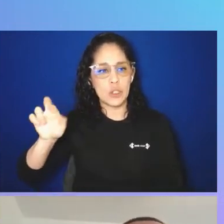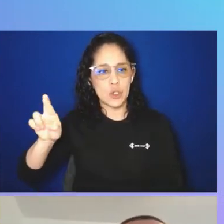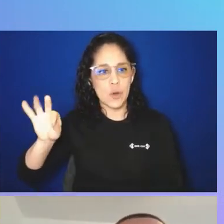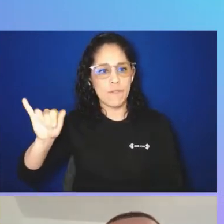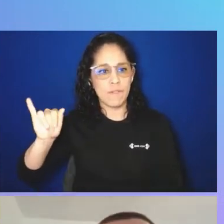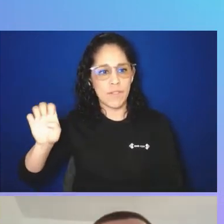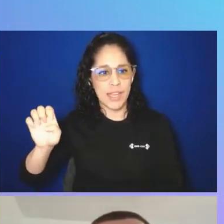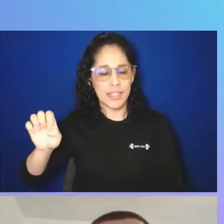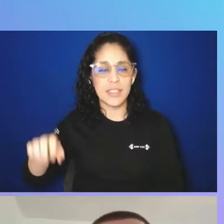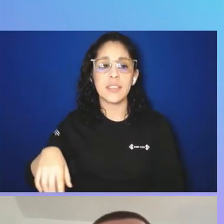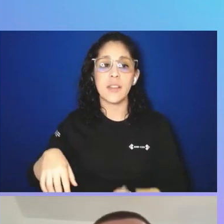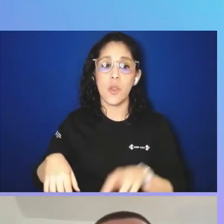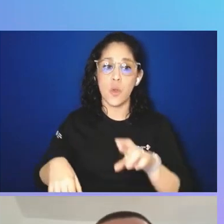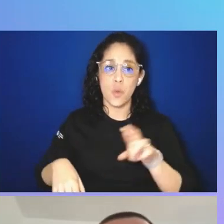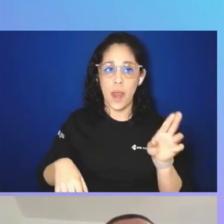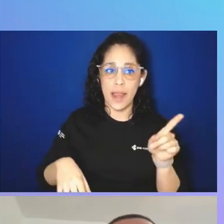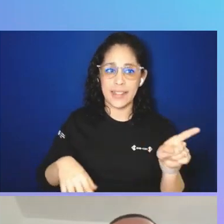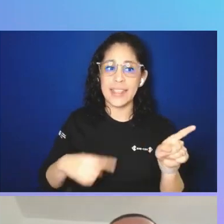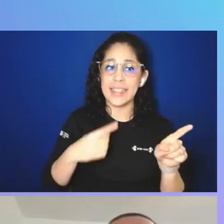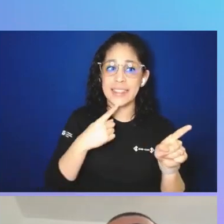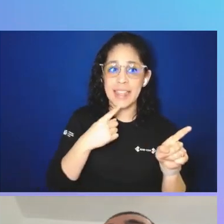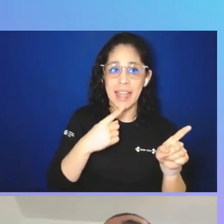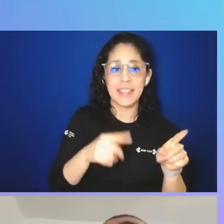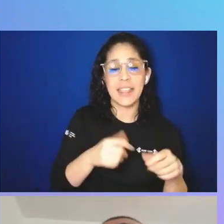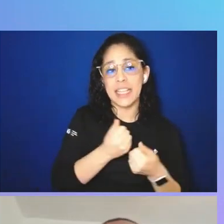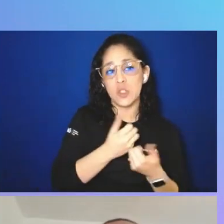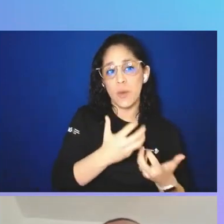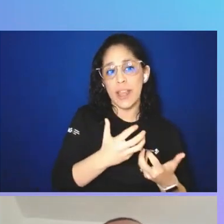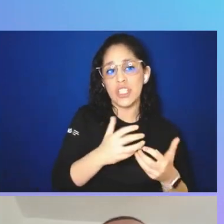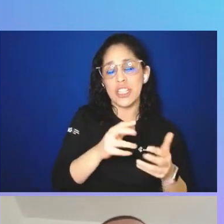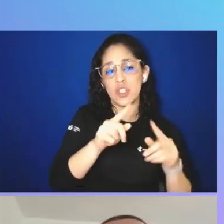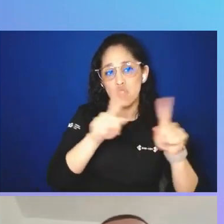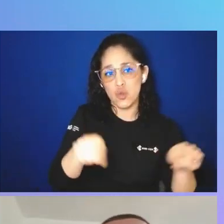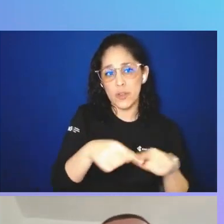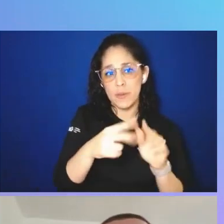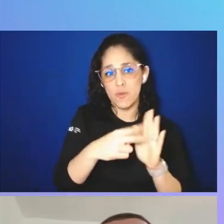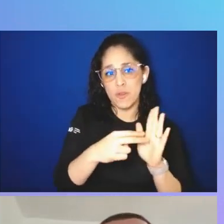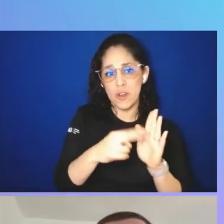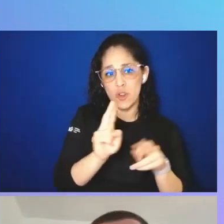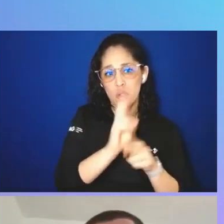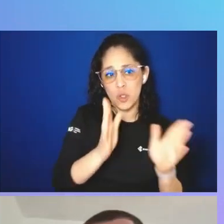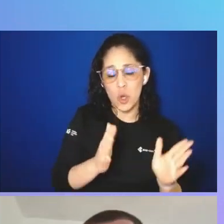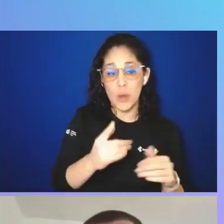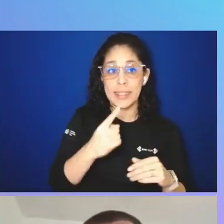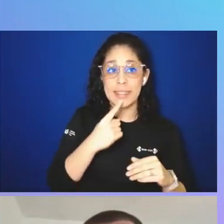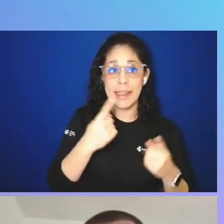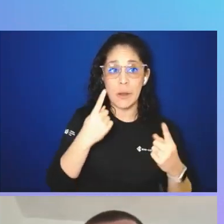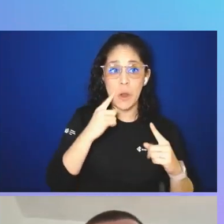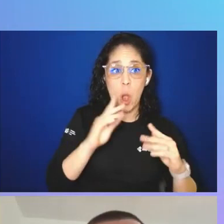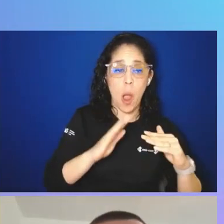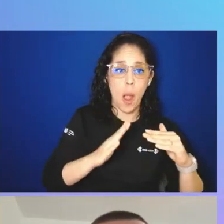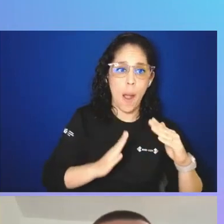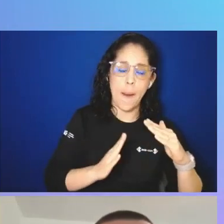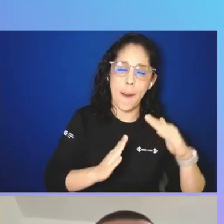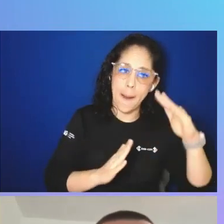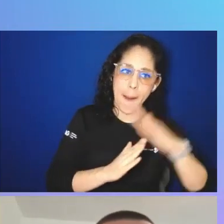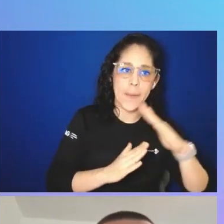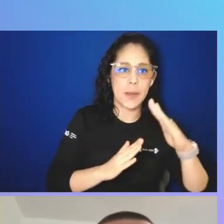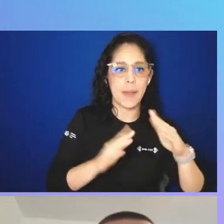the expression screen reader user, and that's labeled optimized screen reader interface,